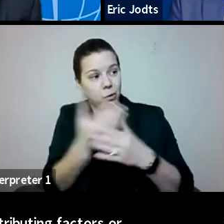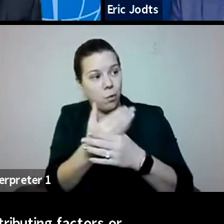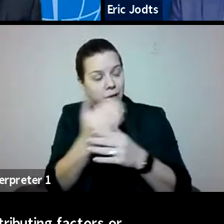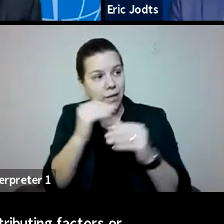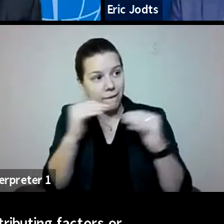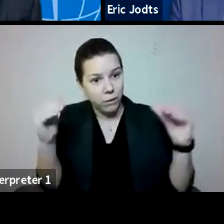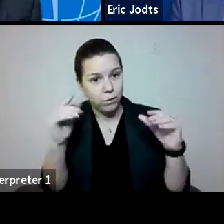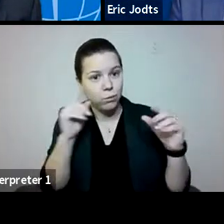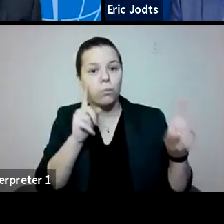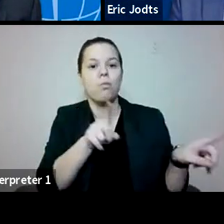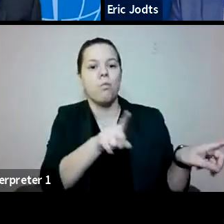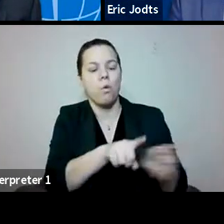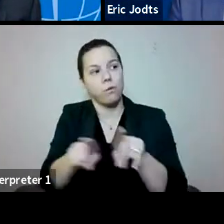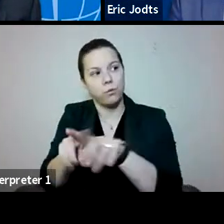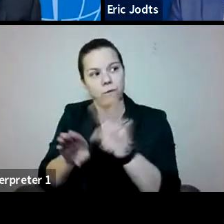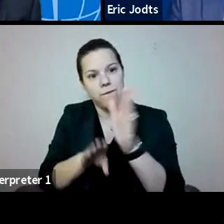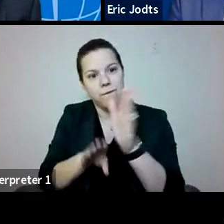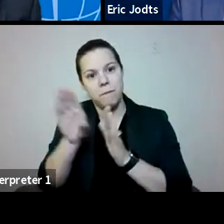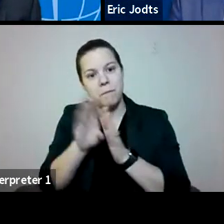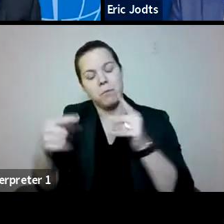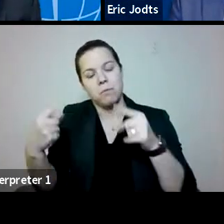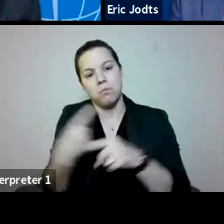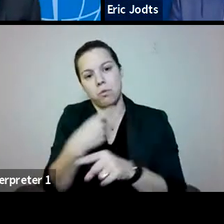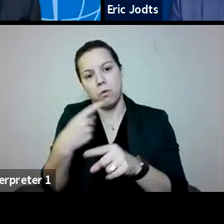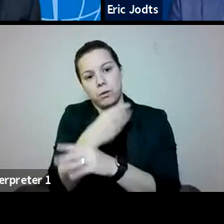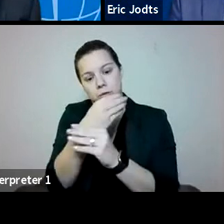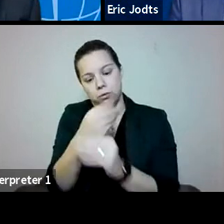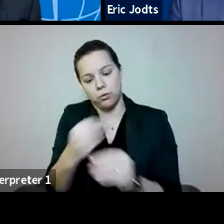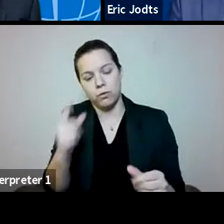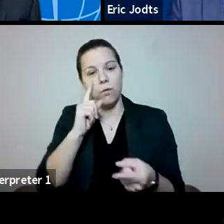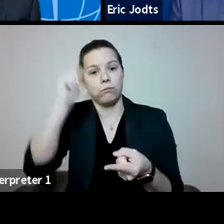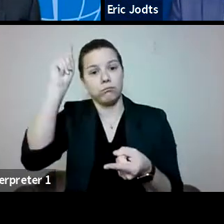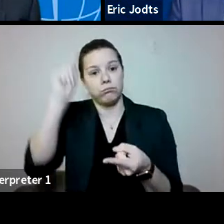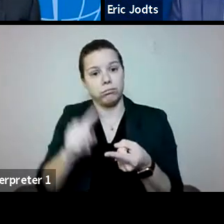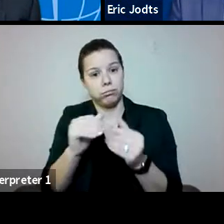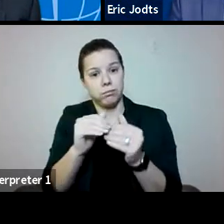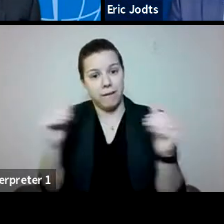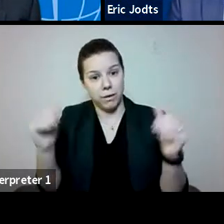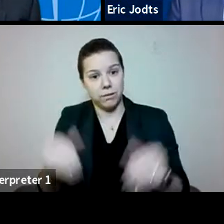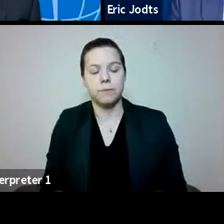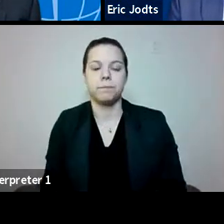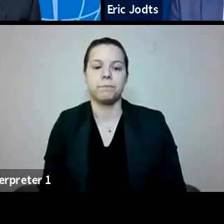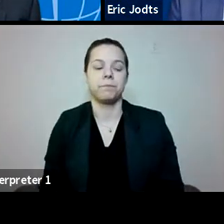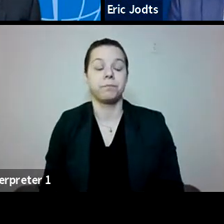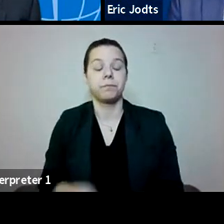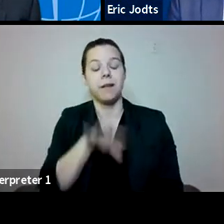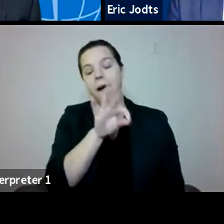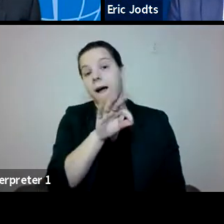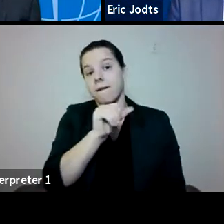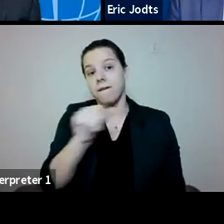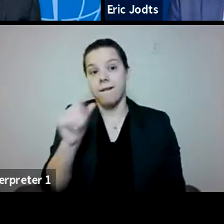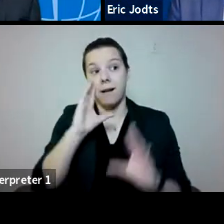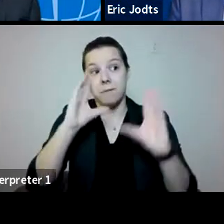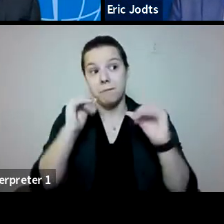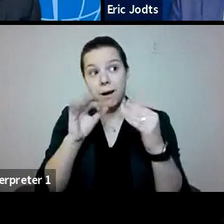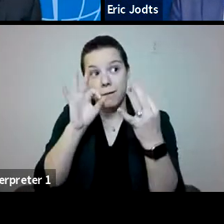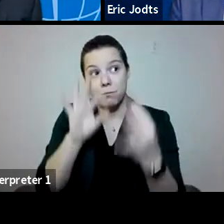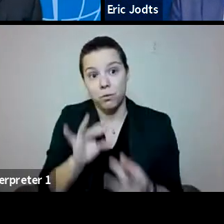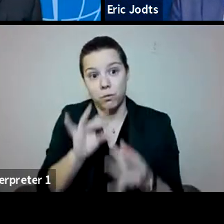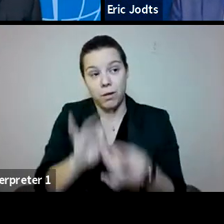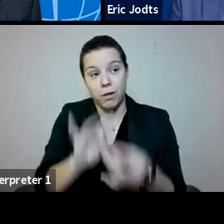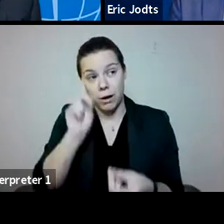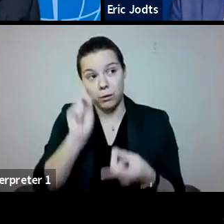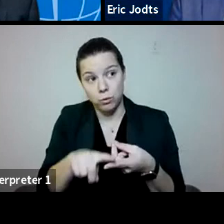the development of appropriate solutions for lowering the levels? Is the FAA expecting input regarding the